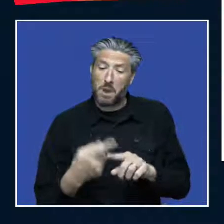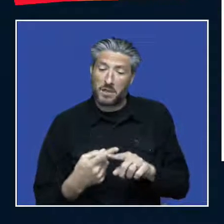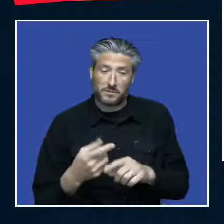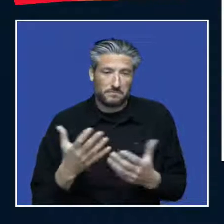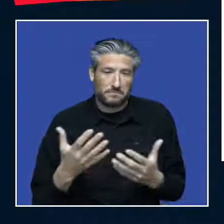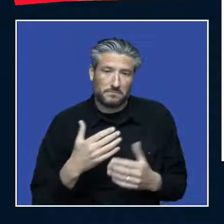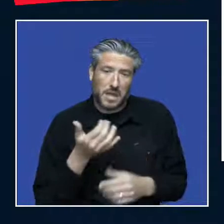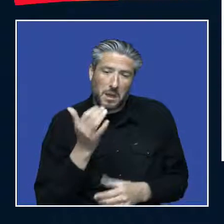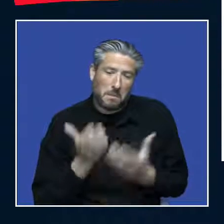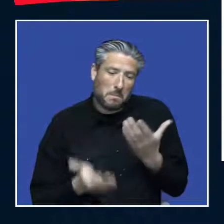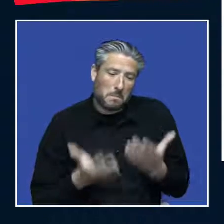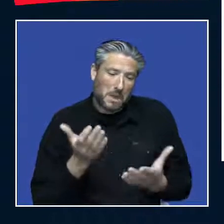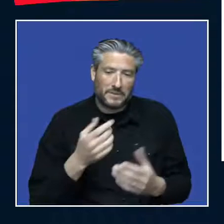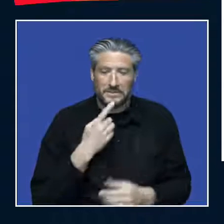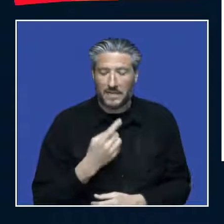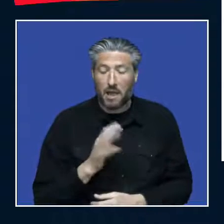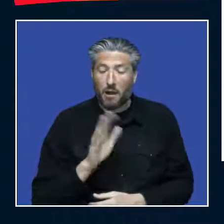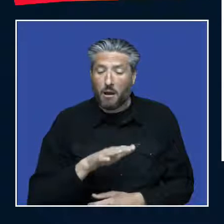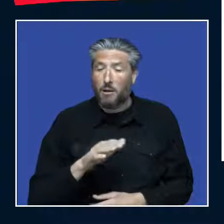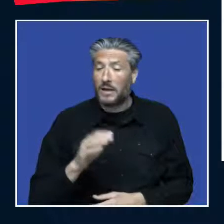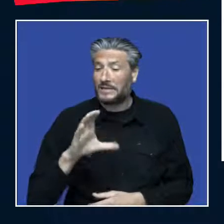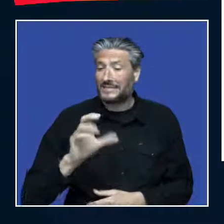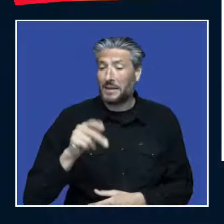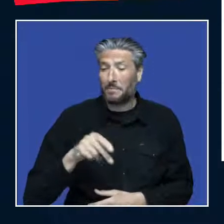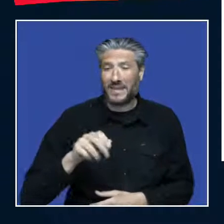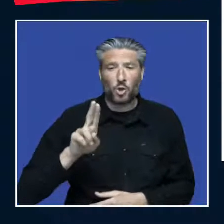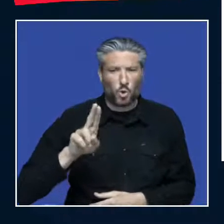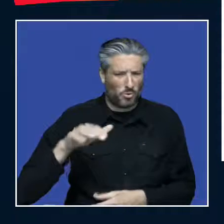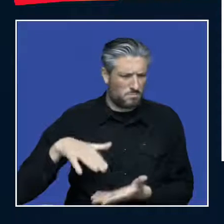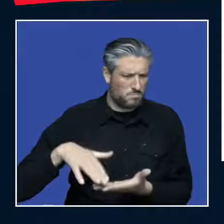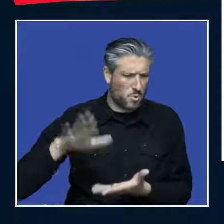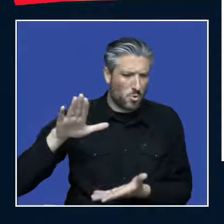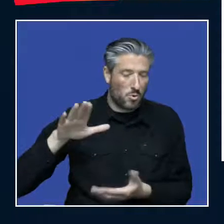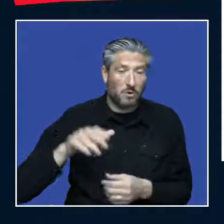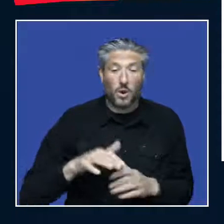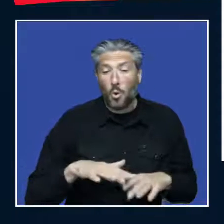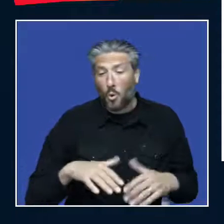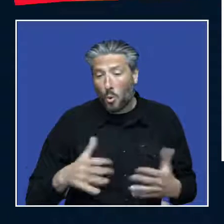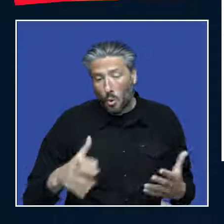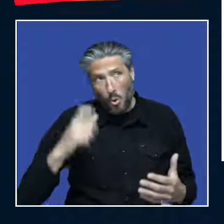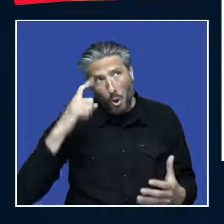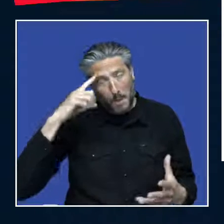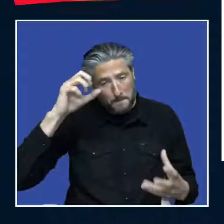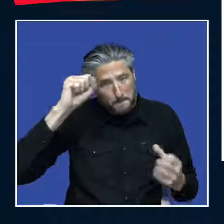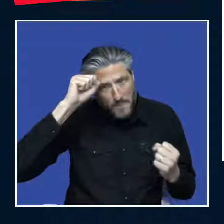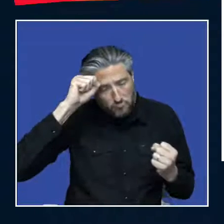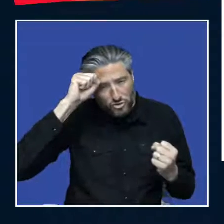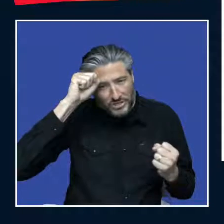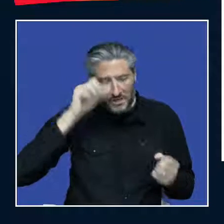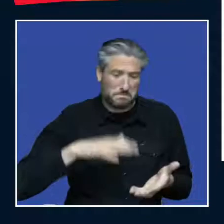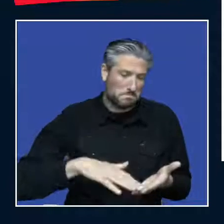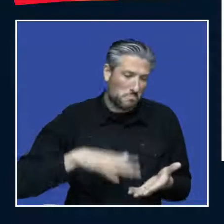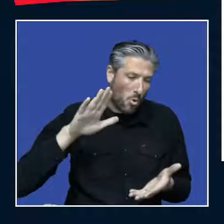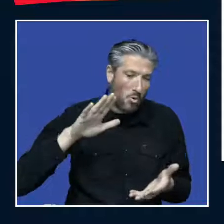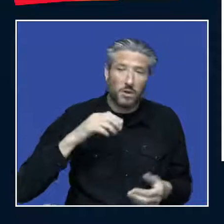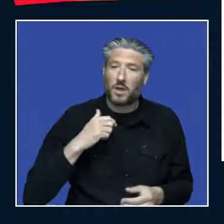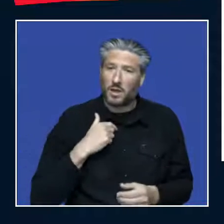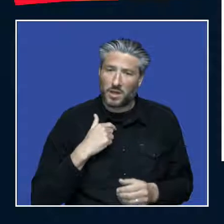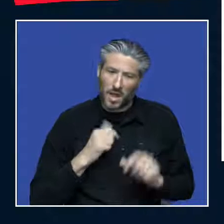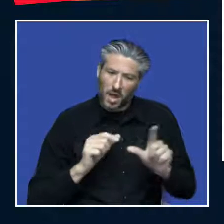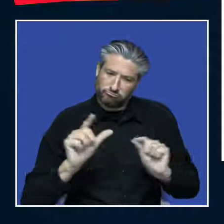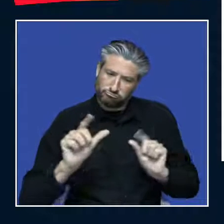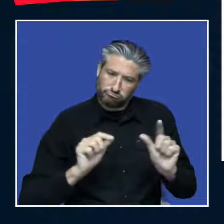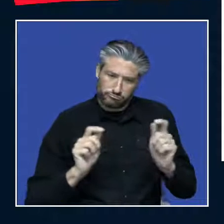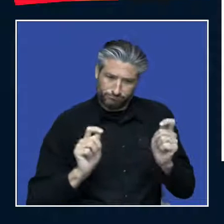like more CPUs or more memory, swap earlier, so maybe I should give it a bit more, then it's